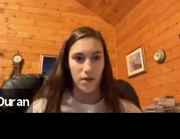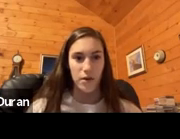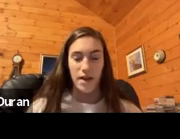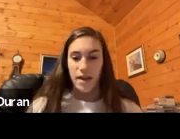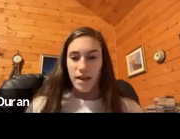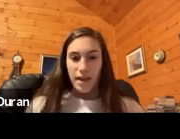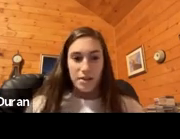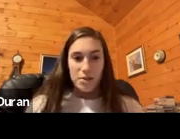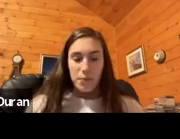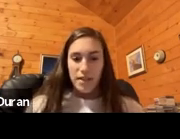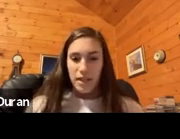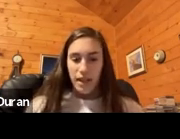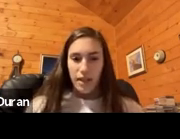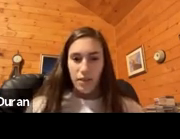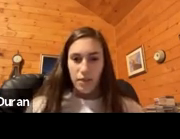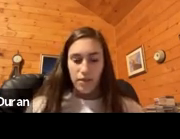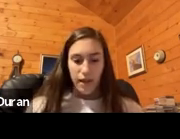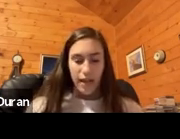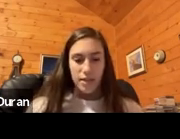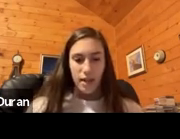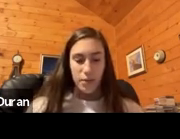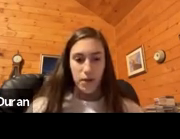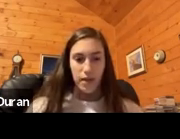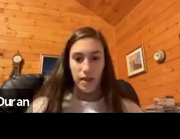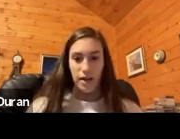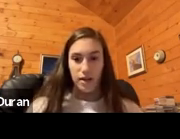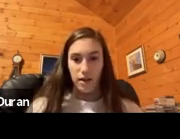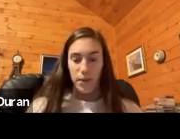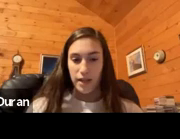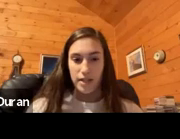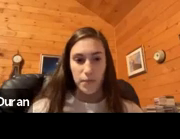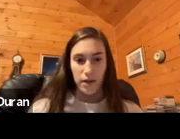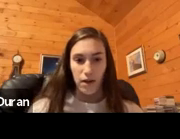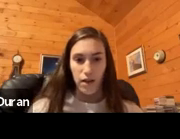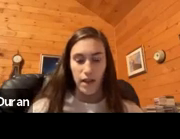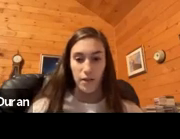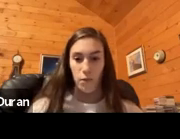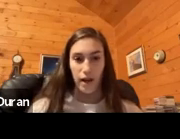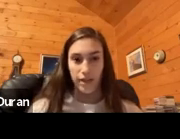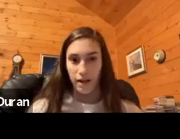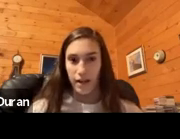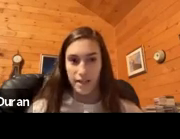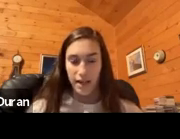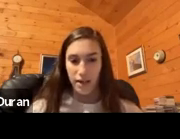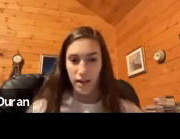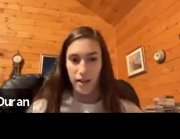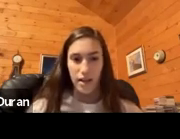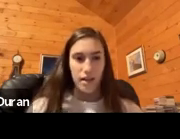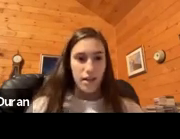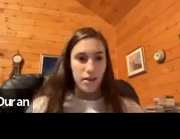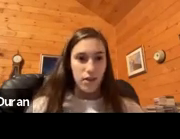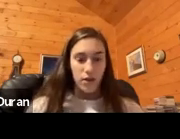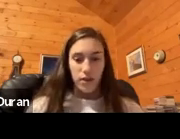So here's basically the kids got to put in their opinions about it all and why they're excited or